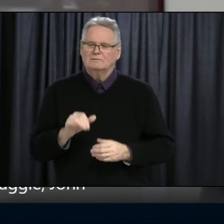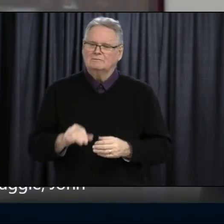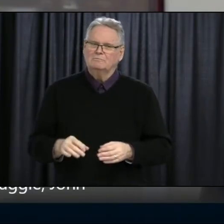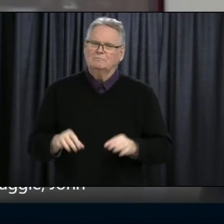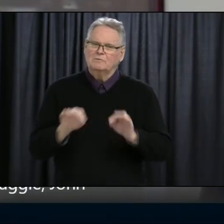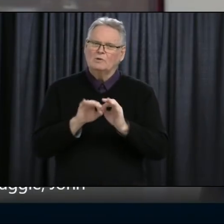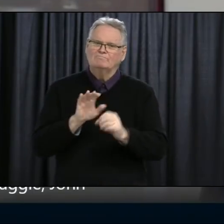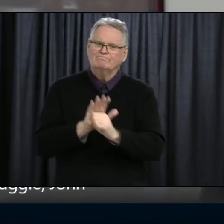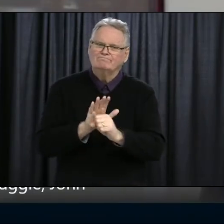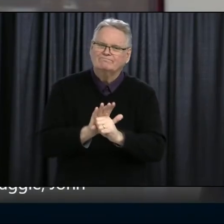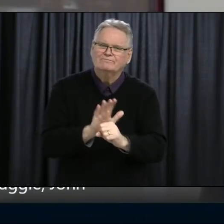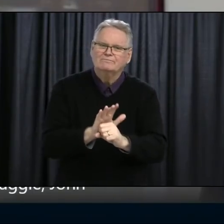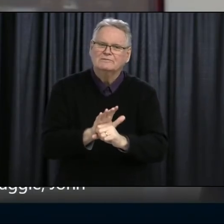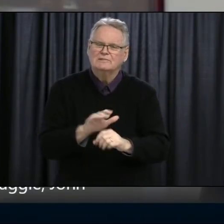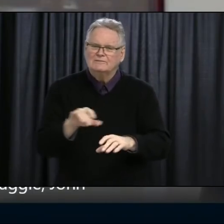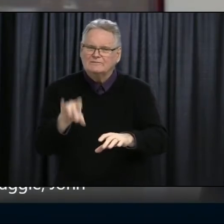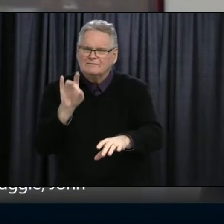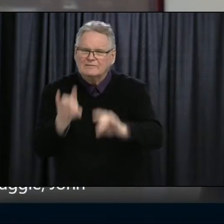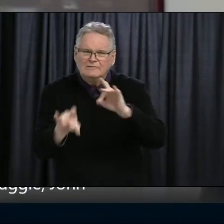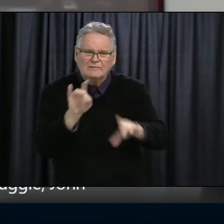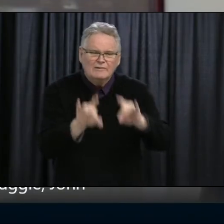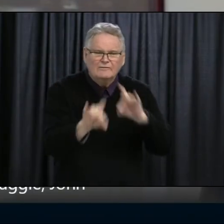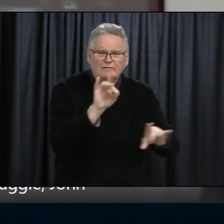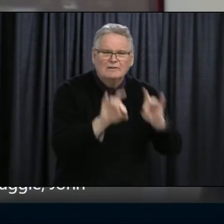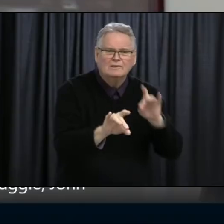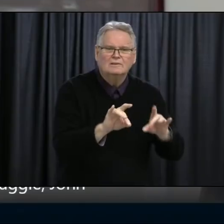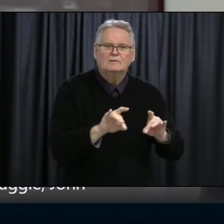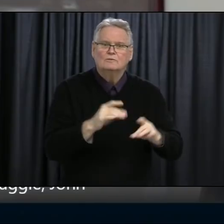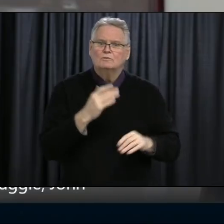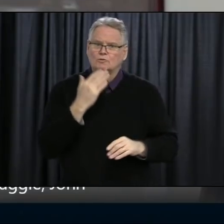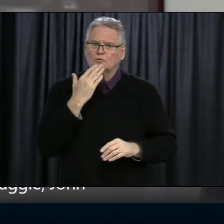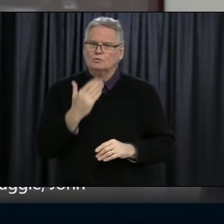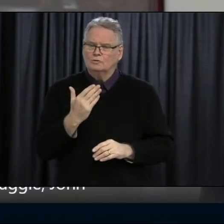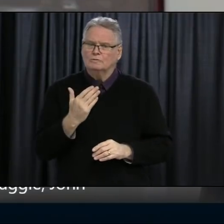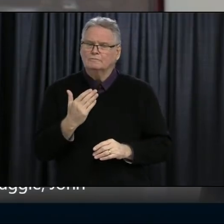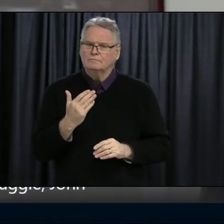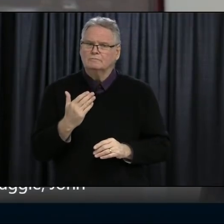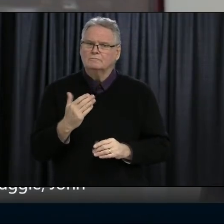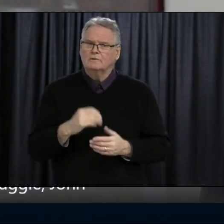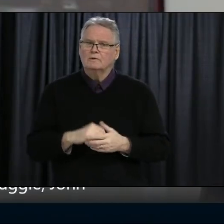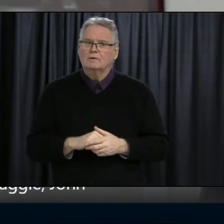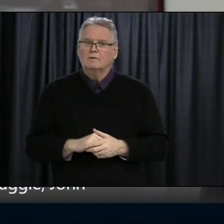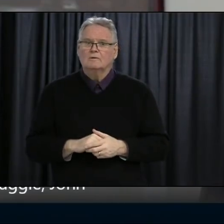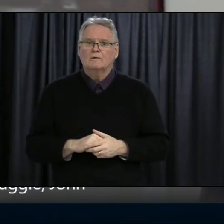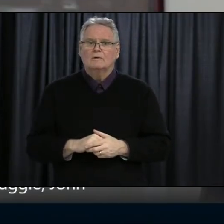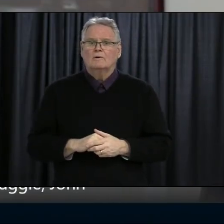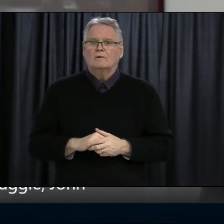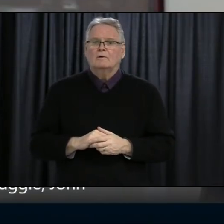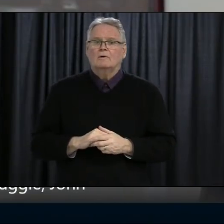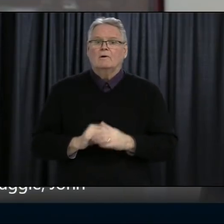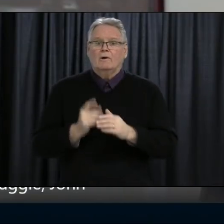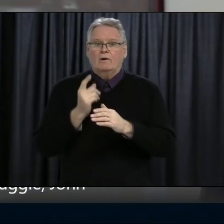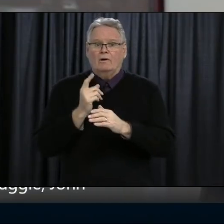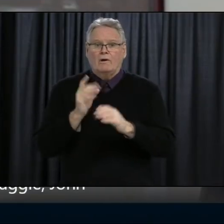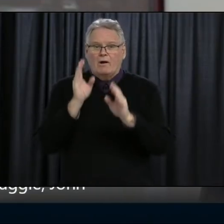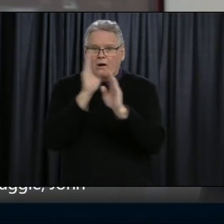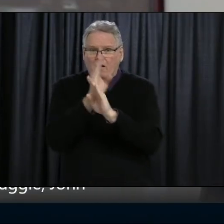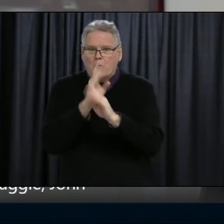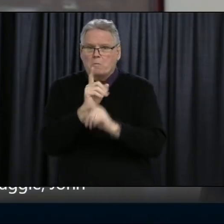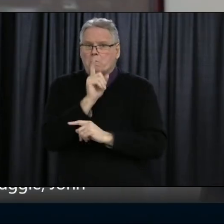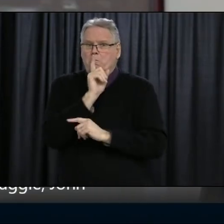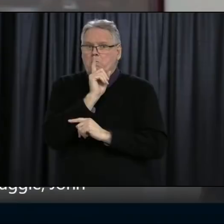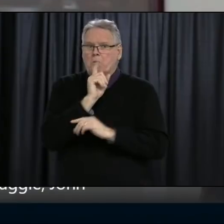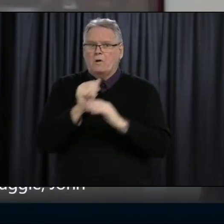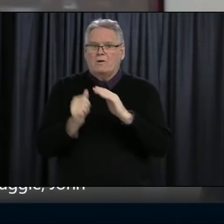these individuals. It is really important because we can't manage this pandemic without identifying